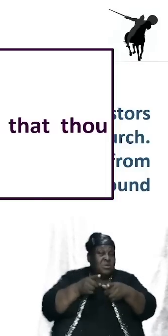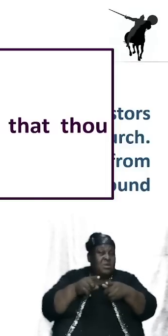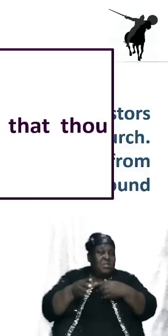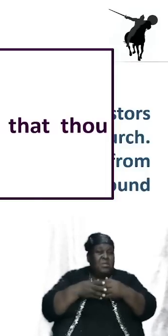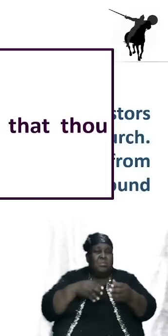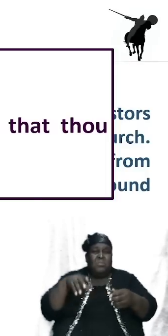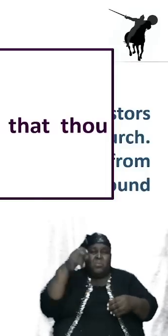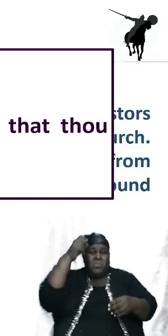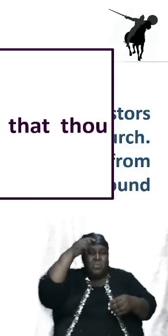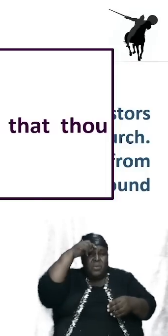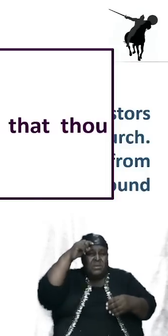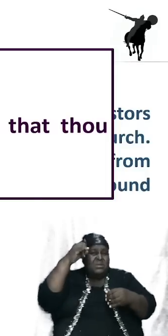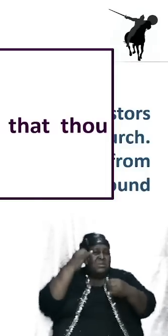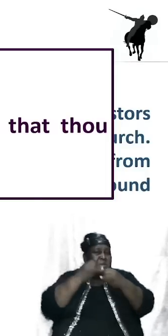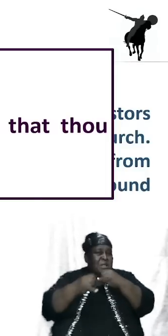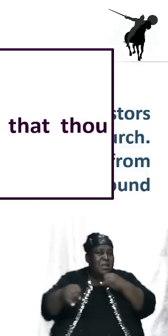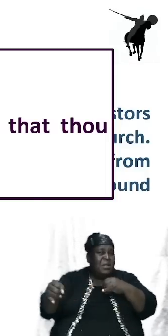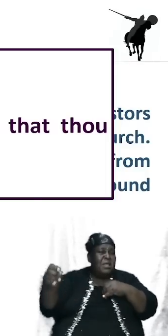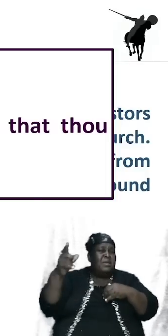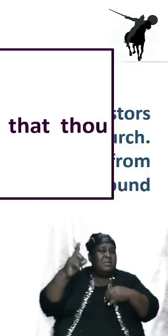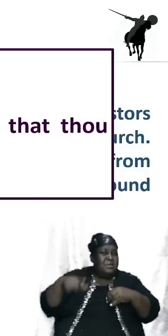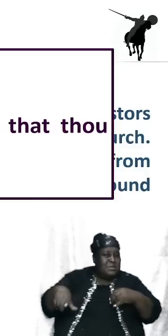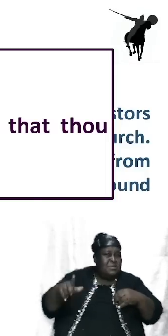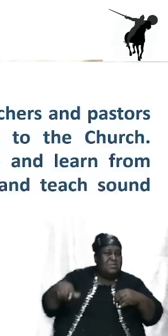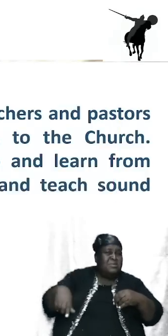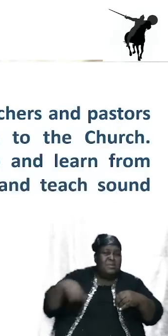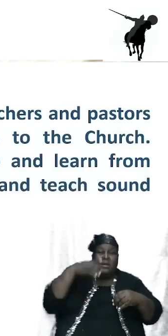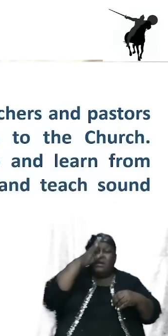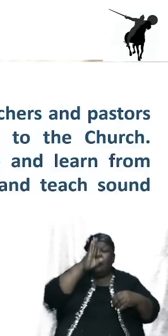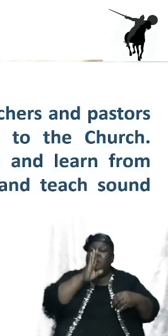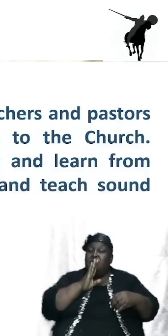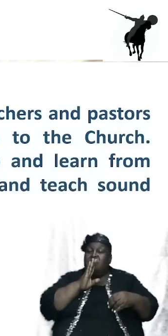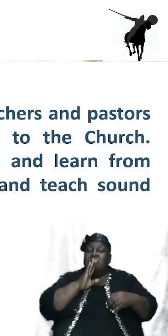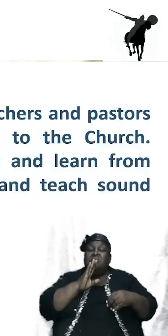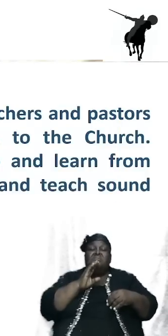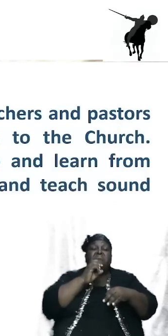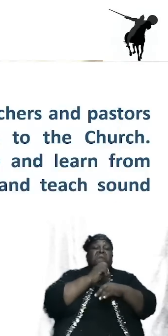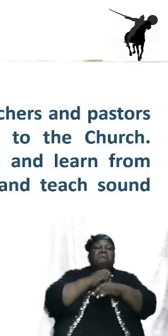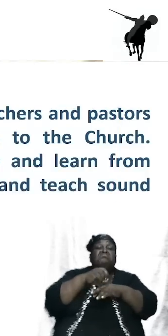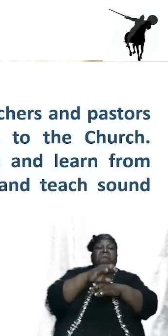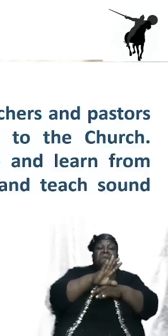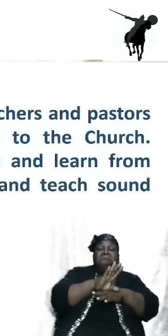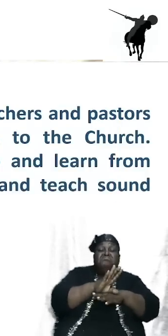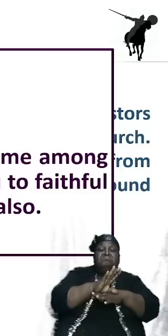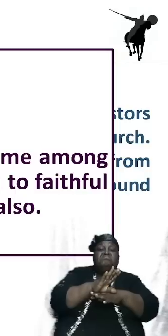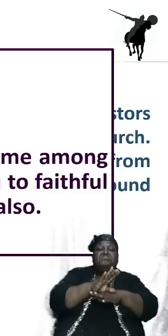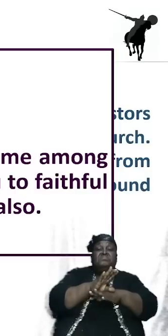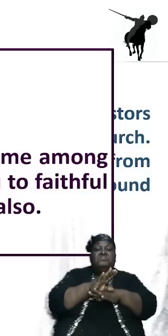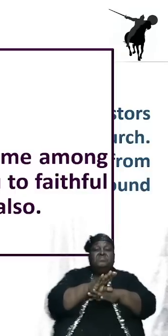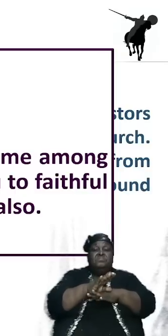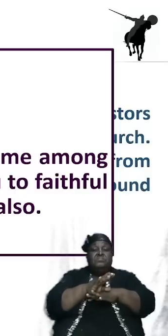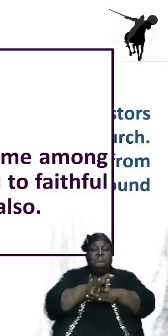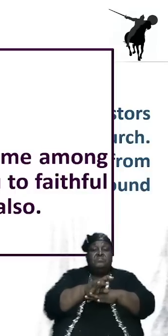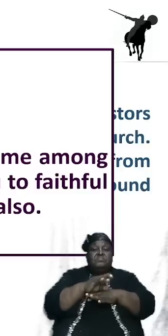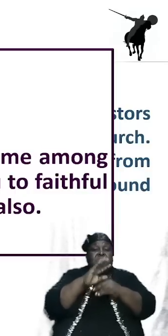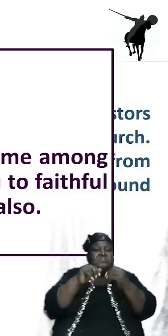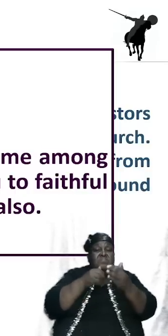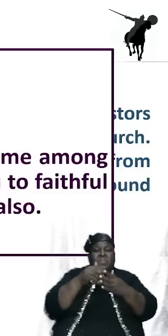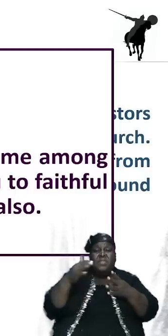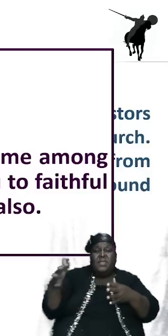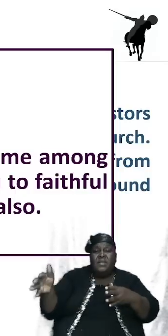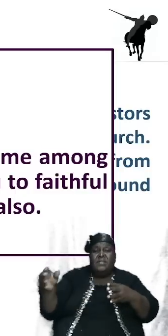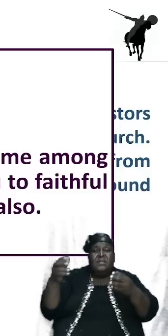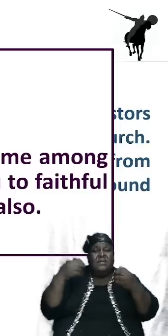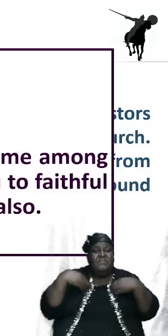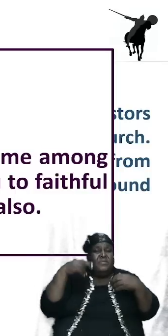thy latter end. Counsel, godly counsel. 2 Timothy 2 verse 2 says, and the things which thou